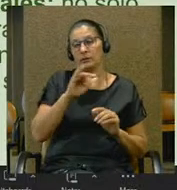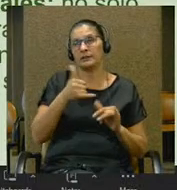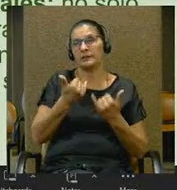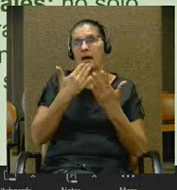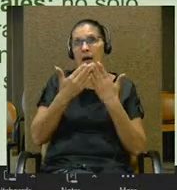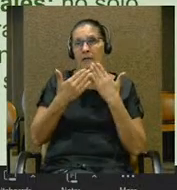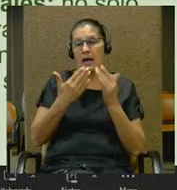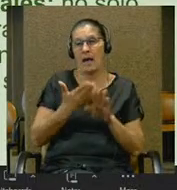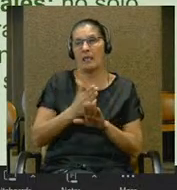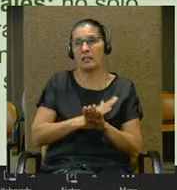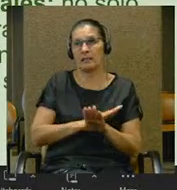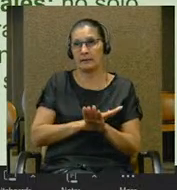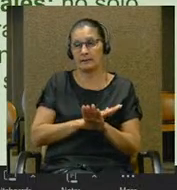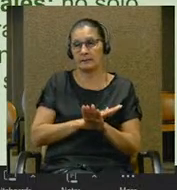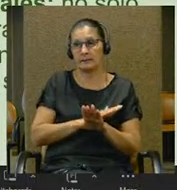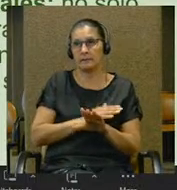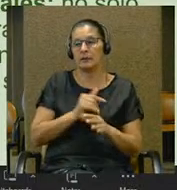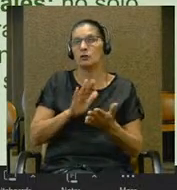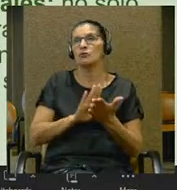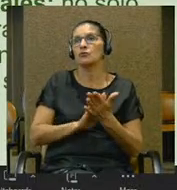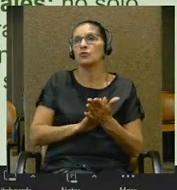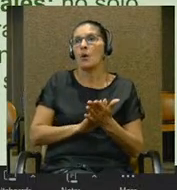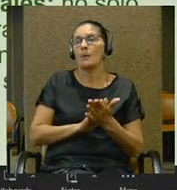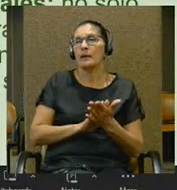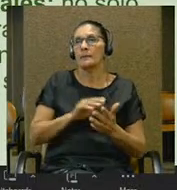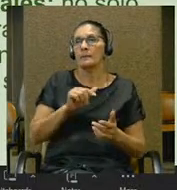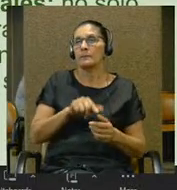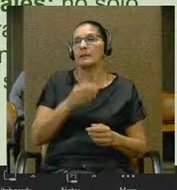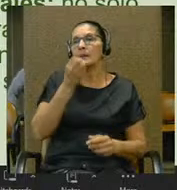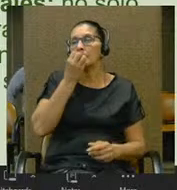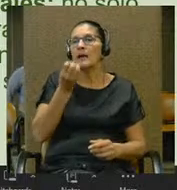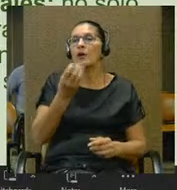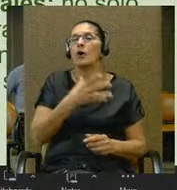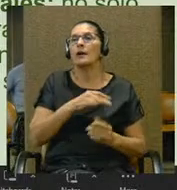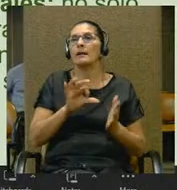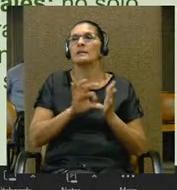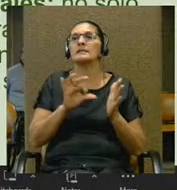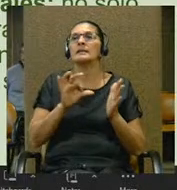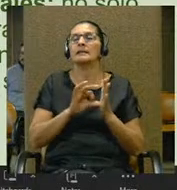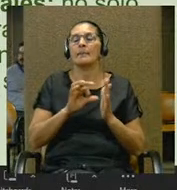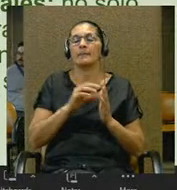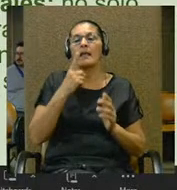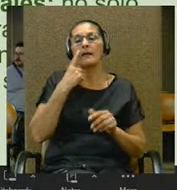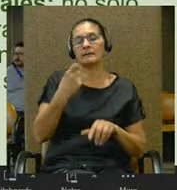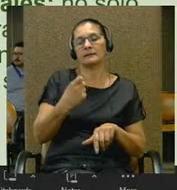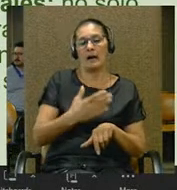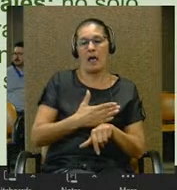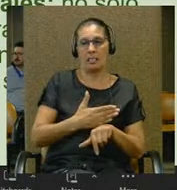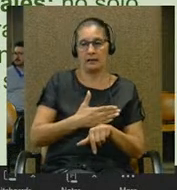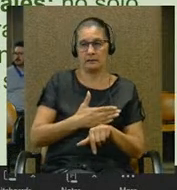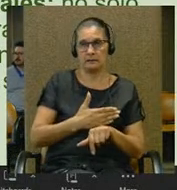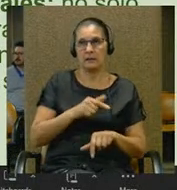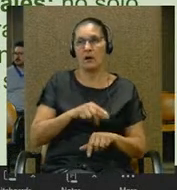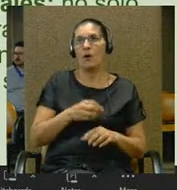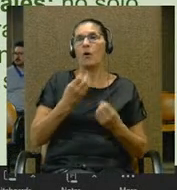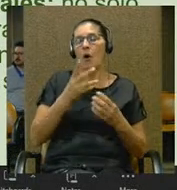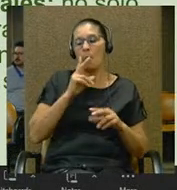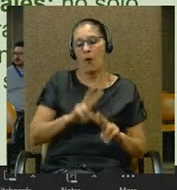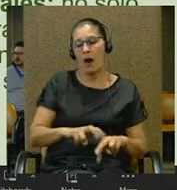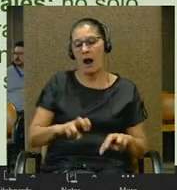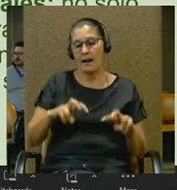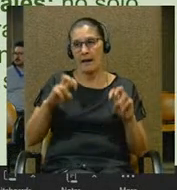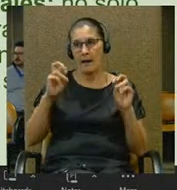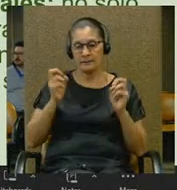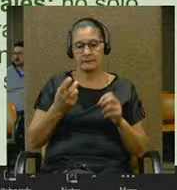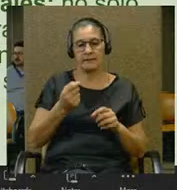all talked about this before. It would be very good to improve our early warning